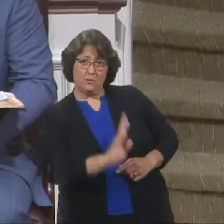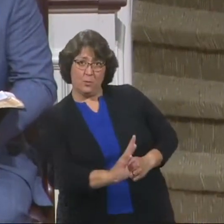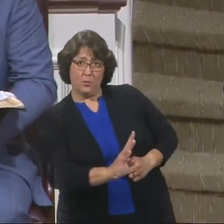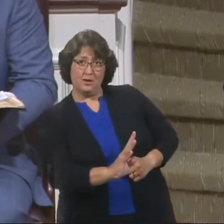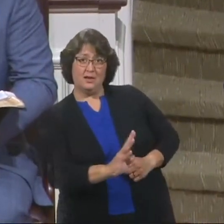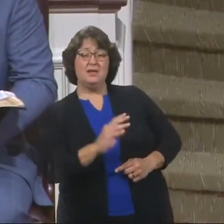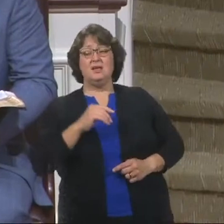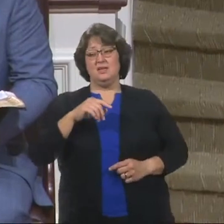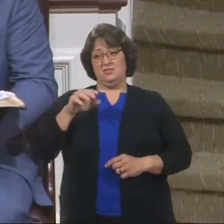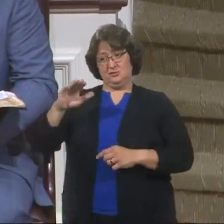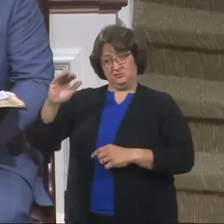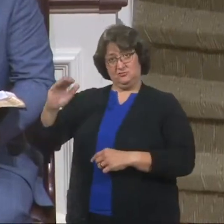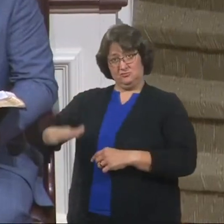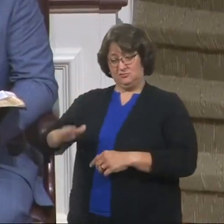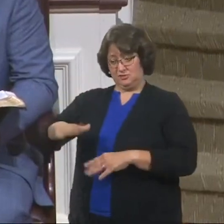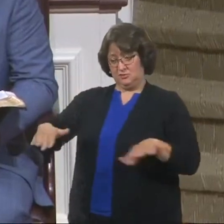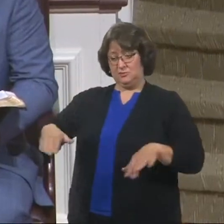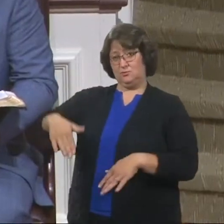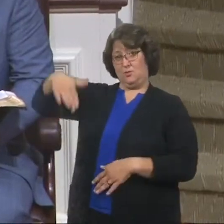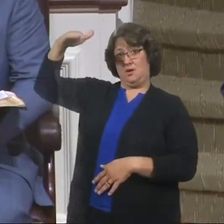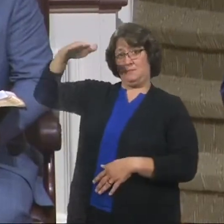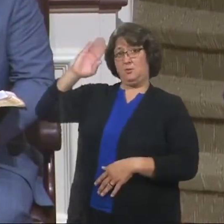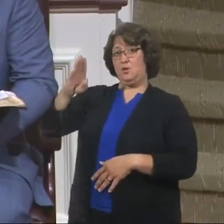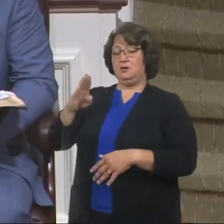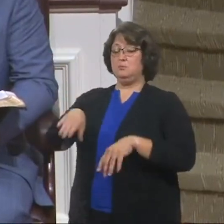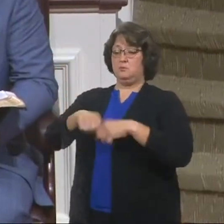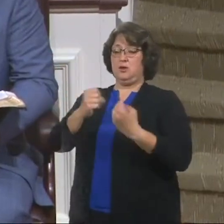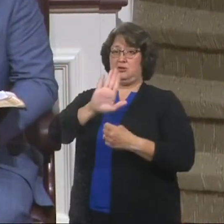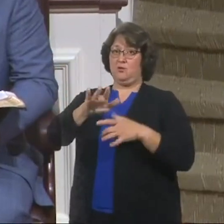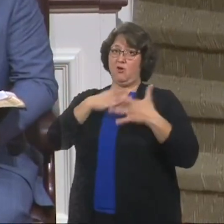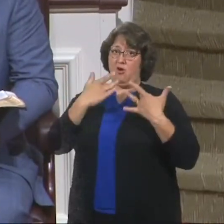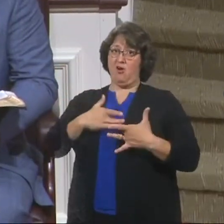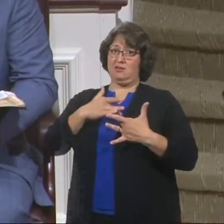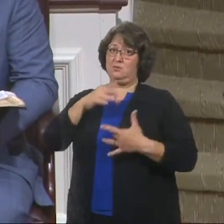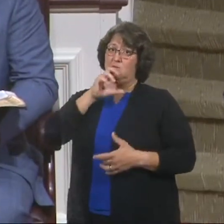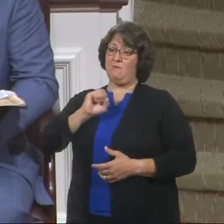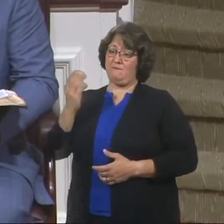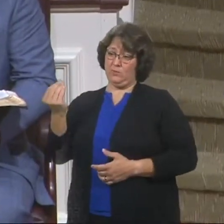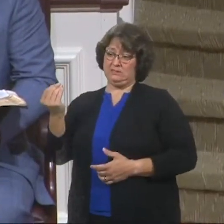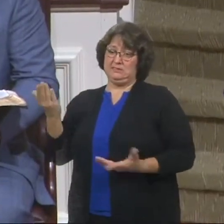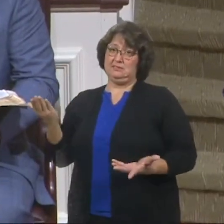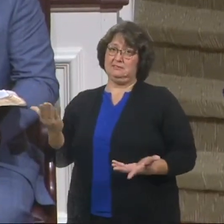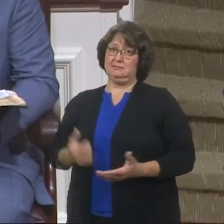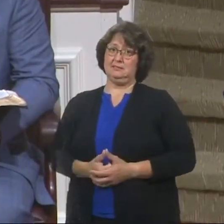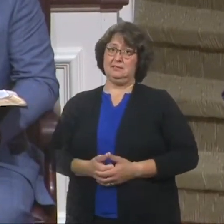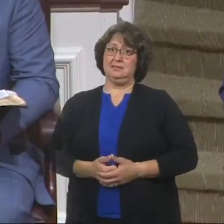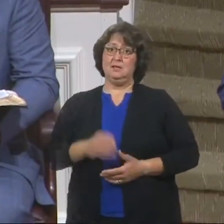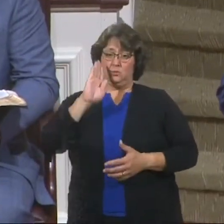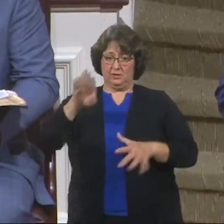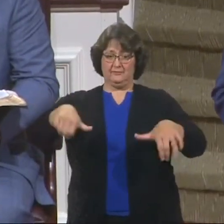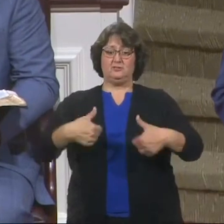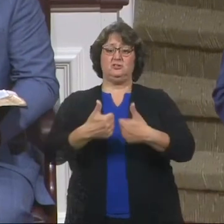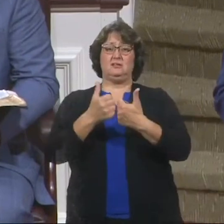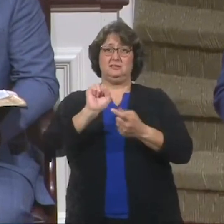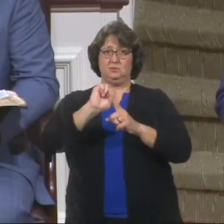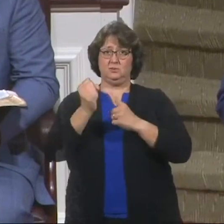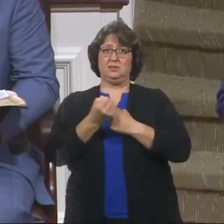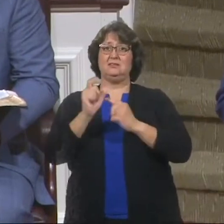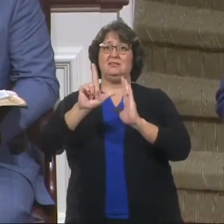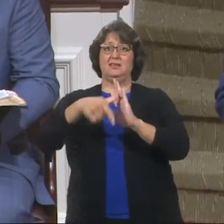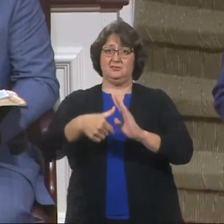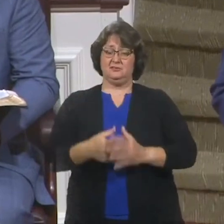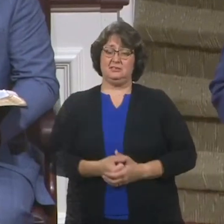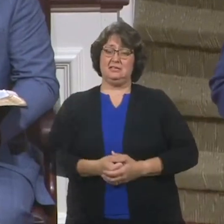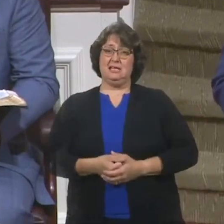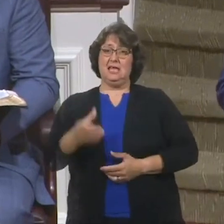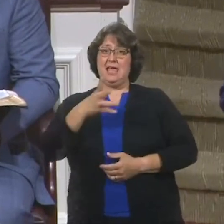heart by 14. And it's going to be some challenging situations there that's going to come. And I think what love